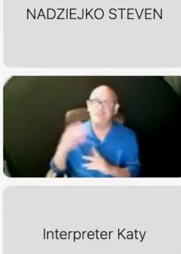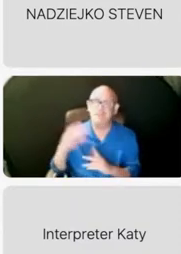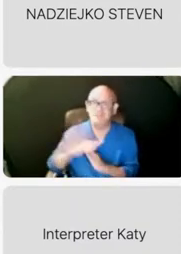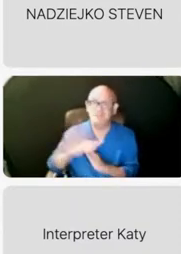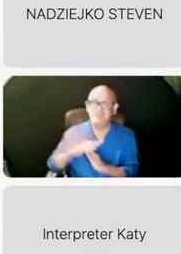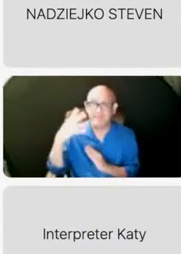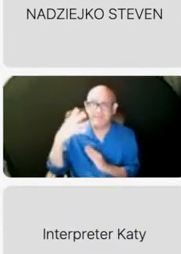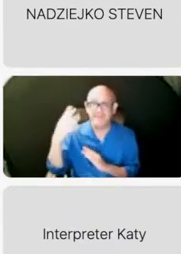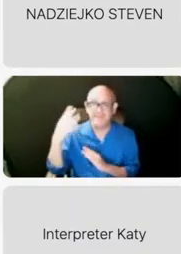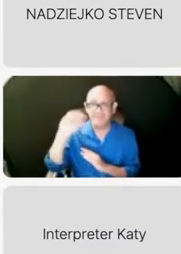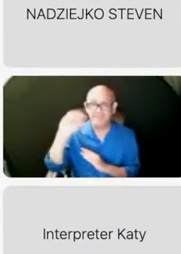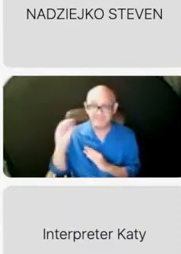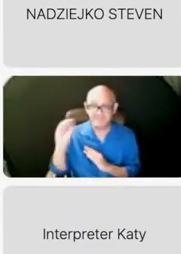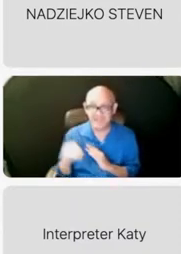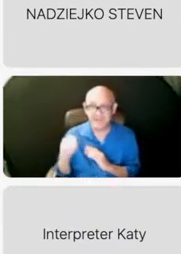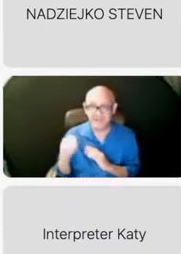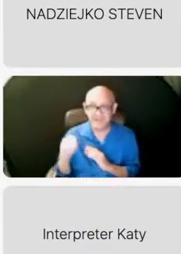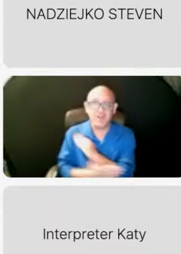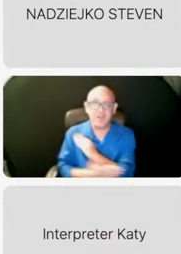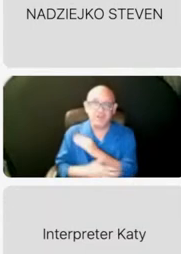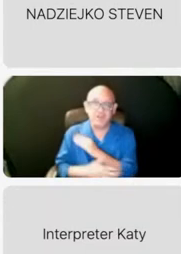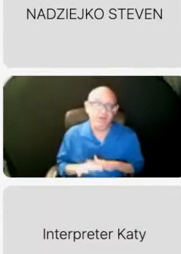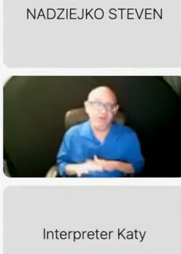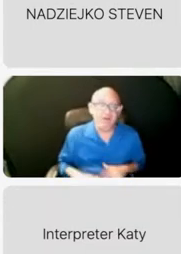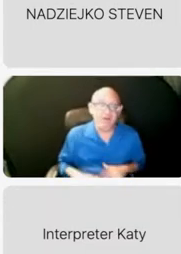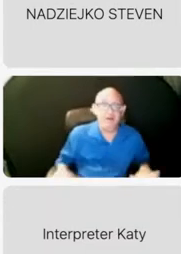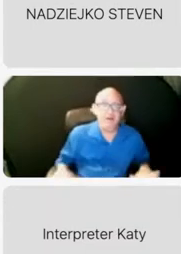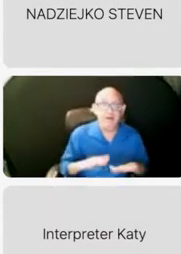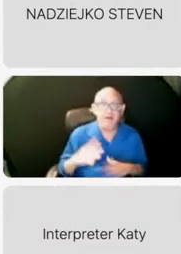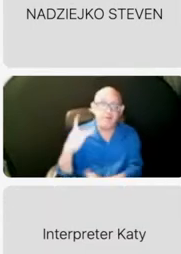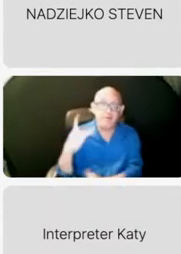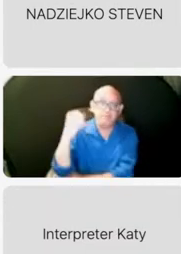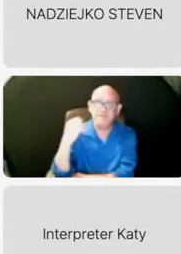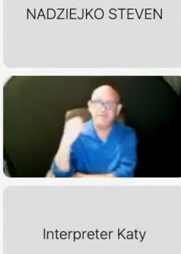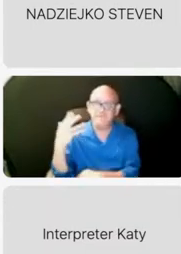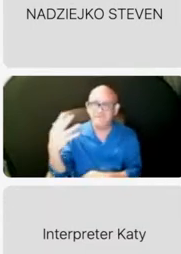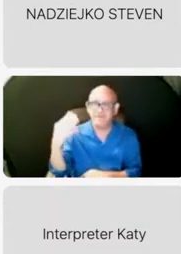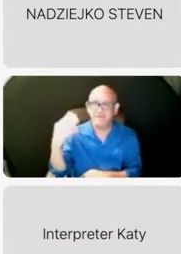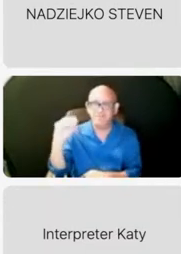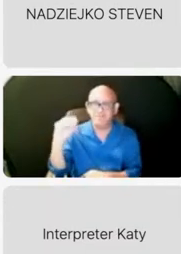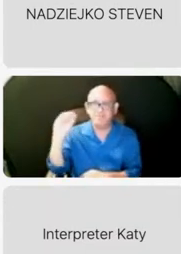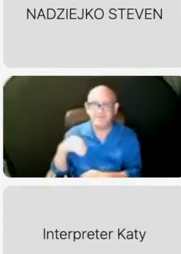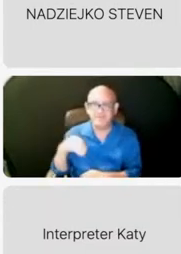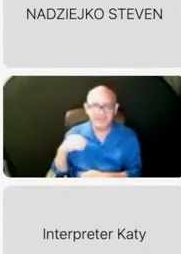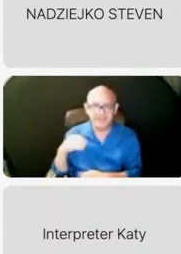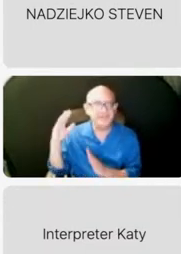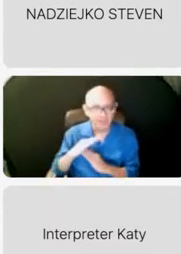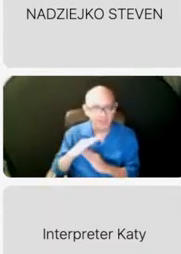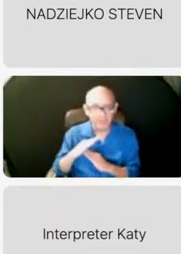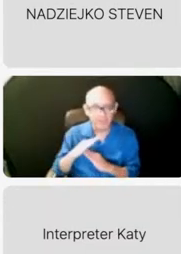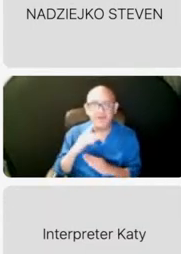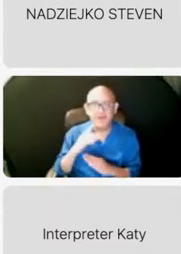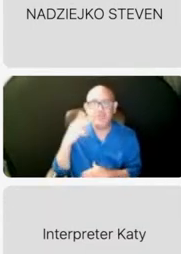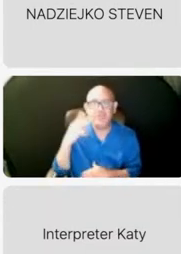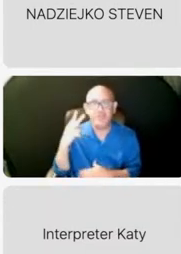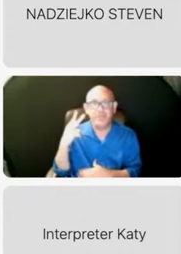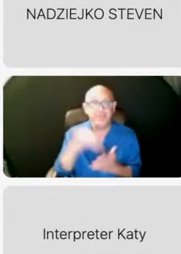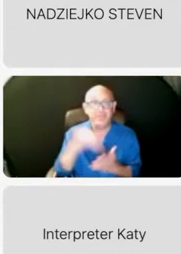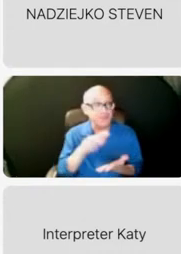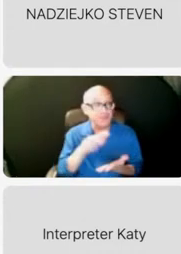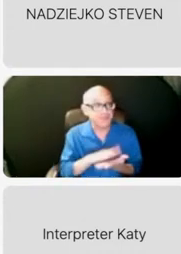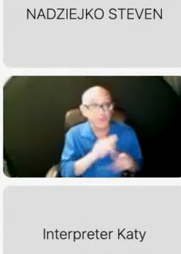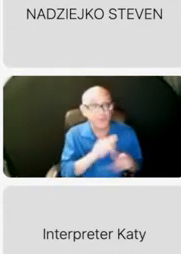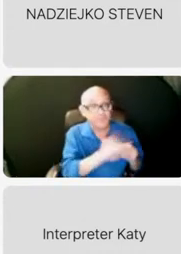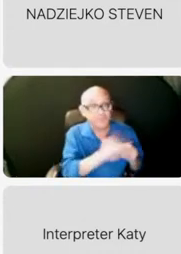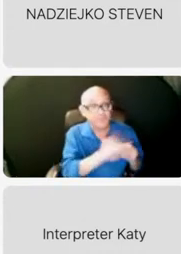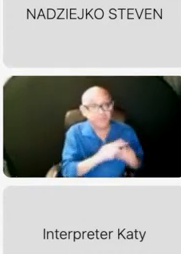of the country this school made top 5 three thousand schools participated in